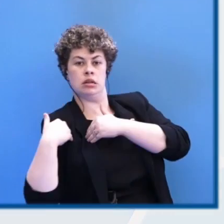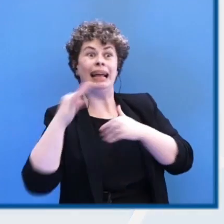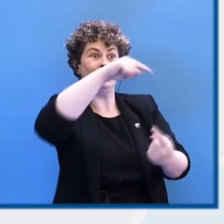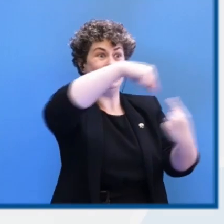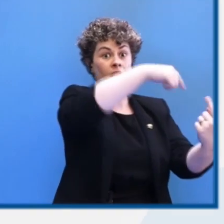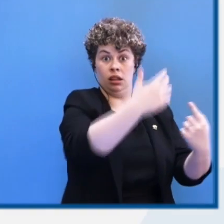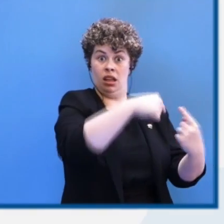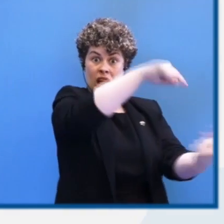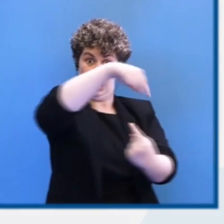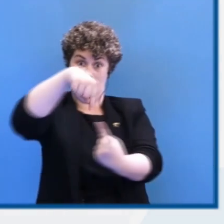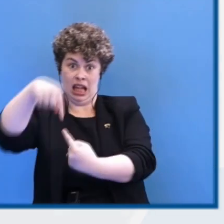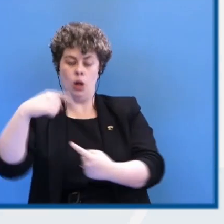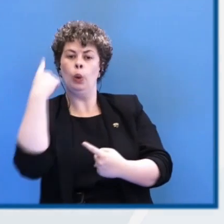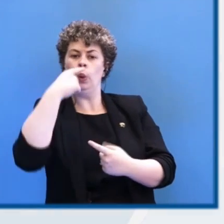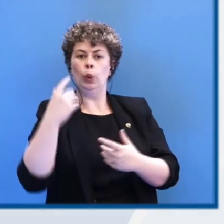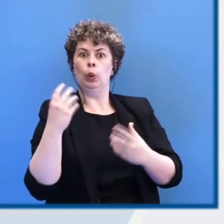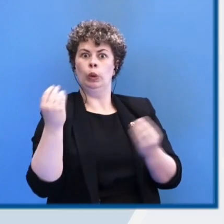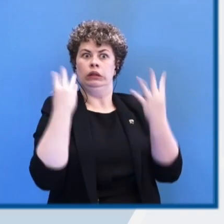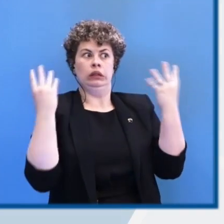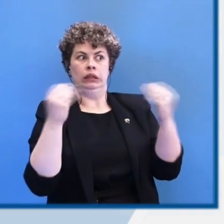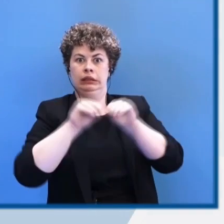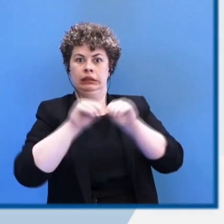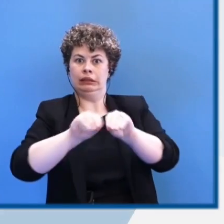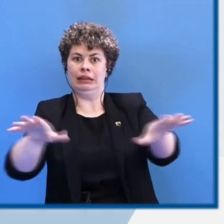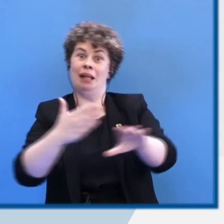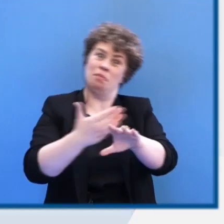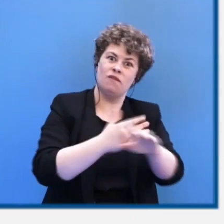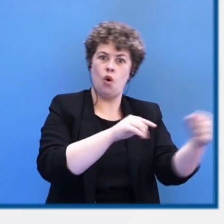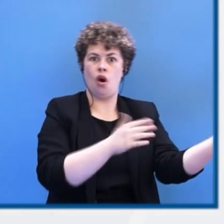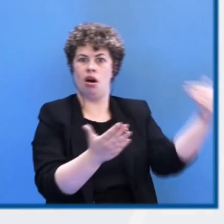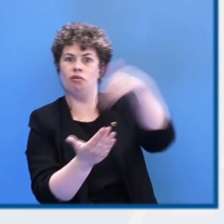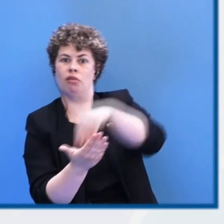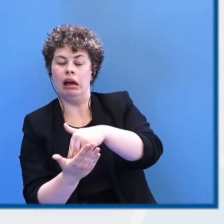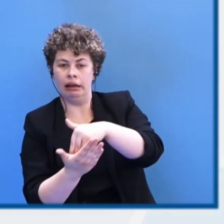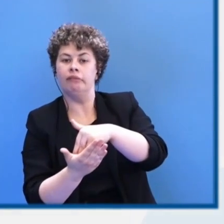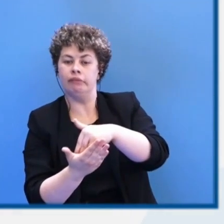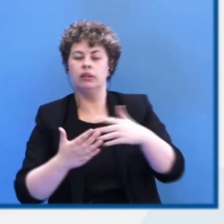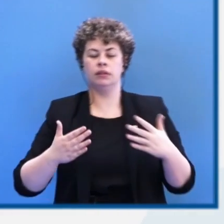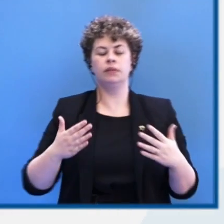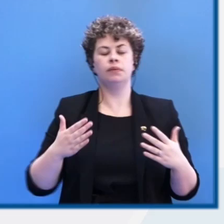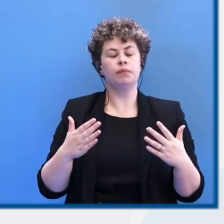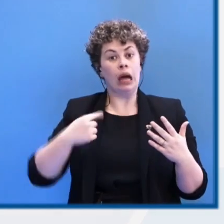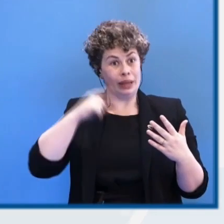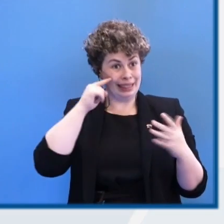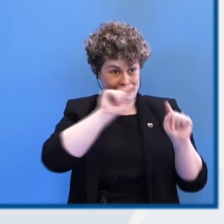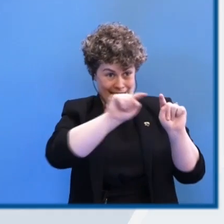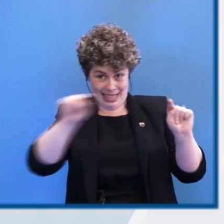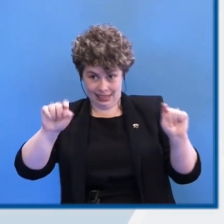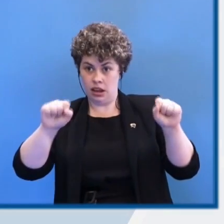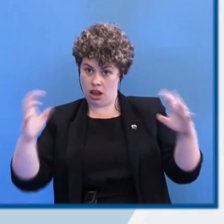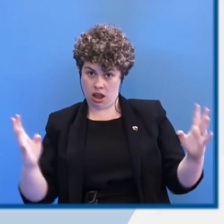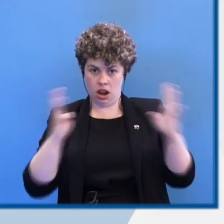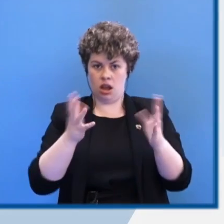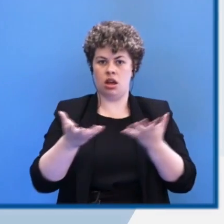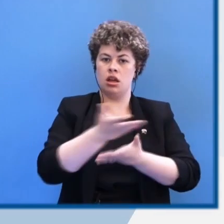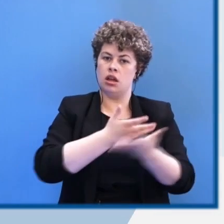for international development cooperation. By doing so, we believe that the practical experience of the